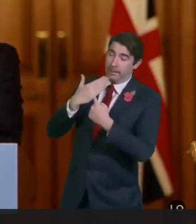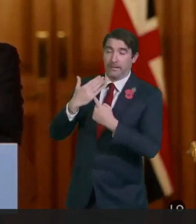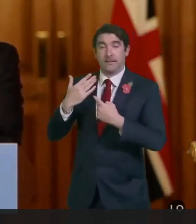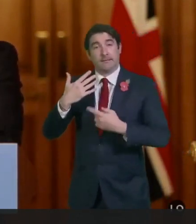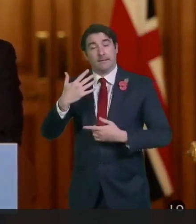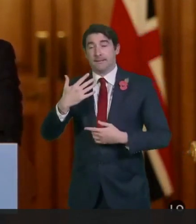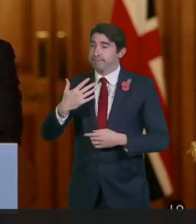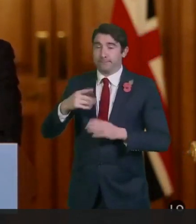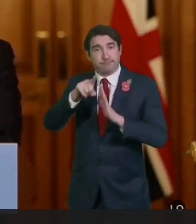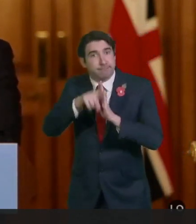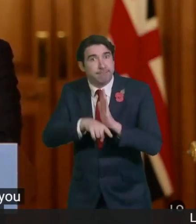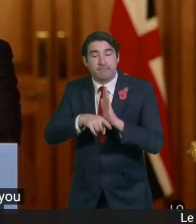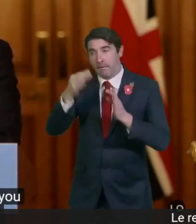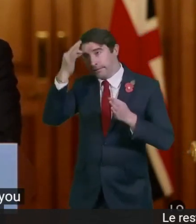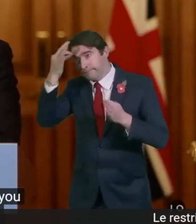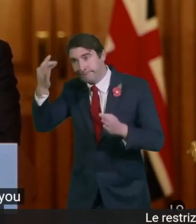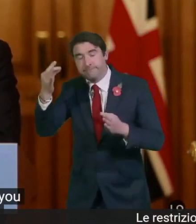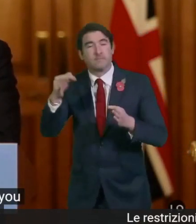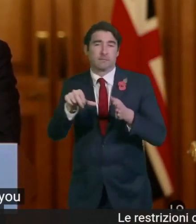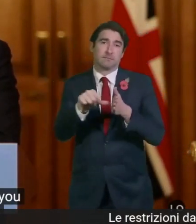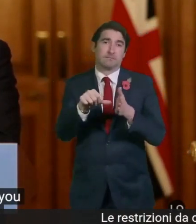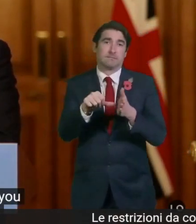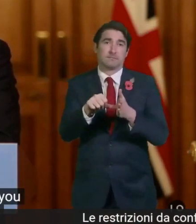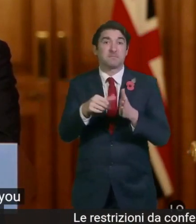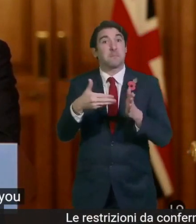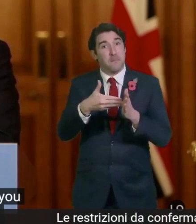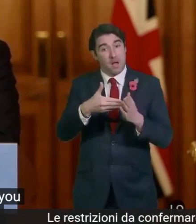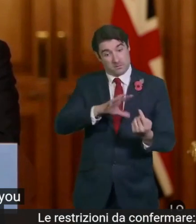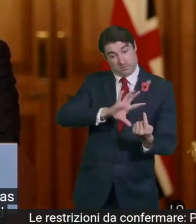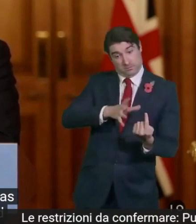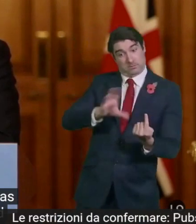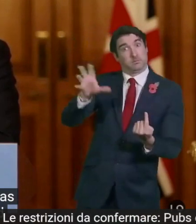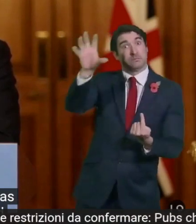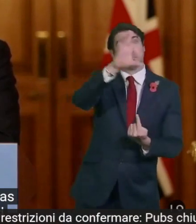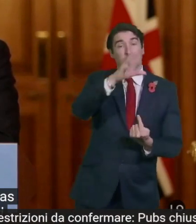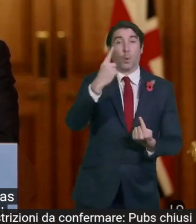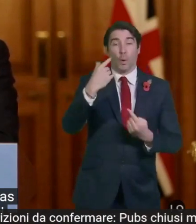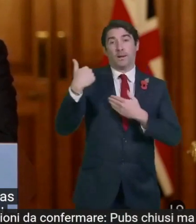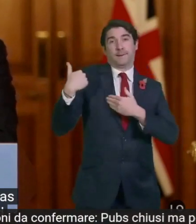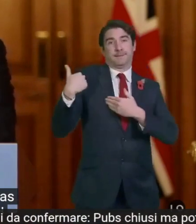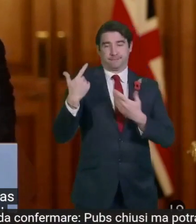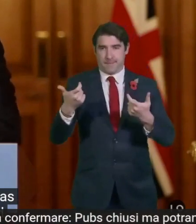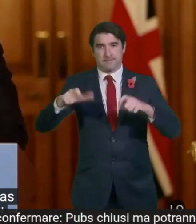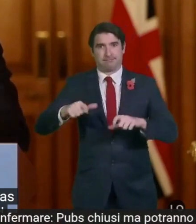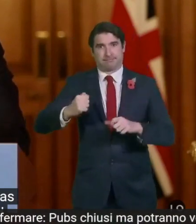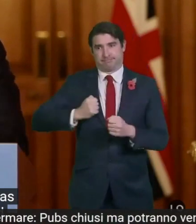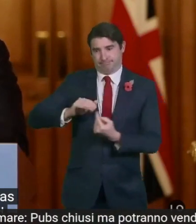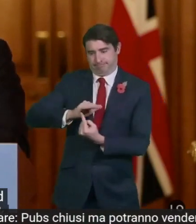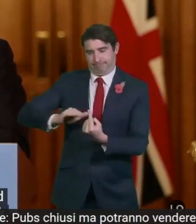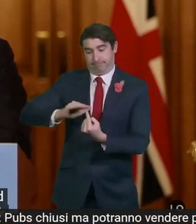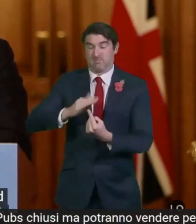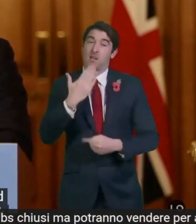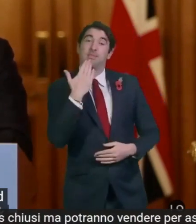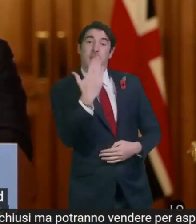know that the R has been kept lower than it would otherwise have been, and there are